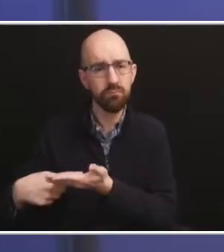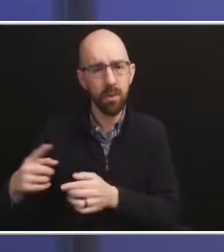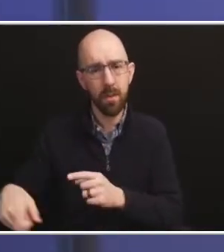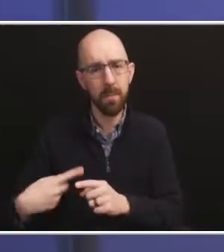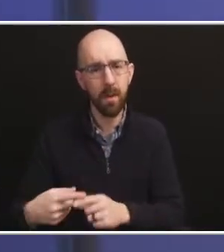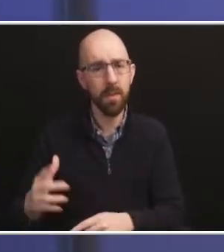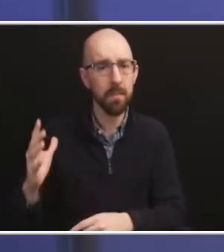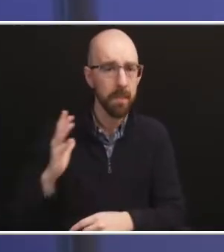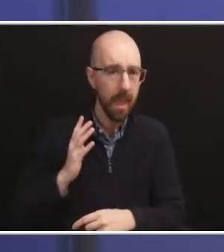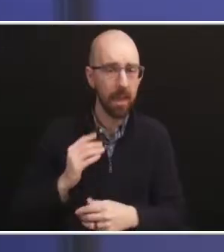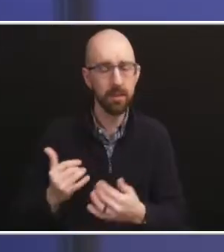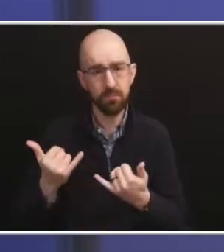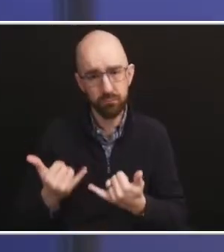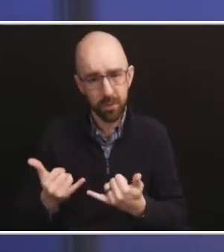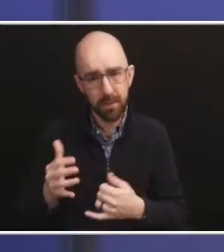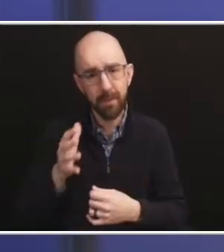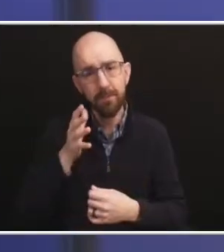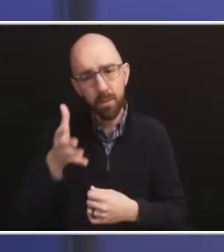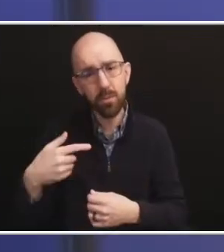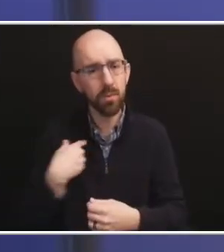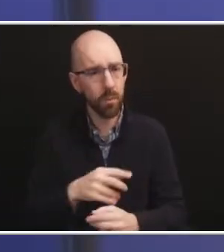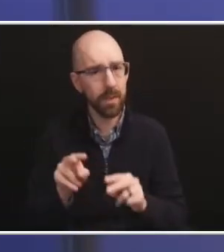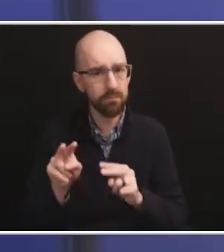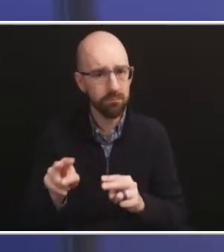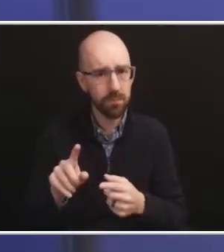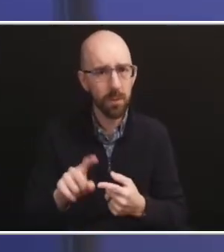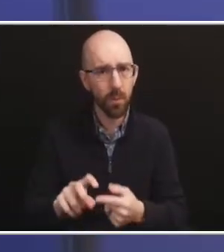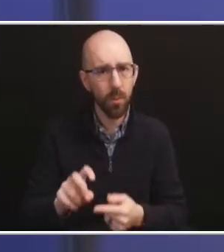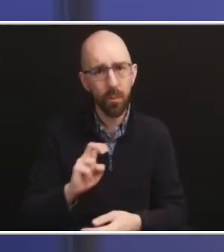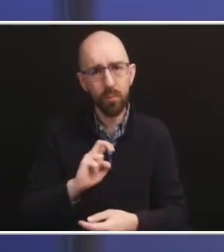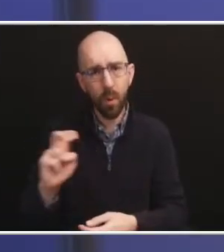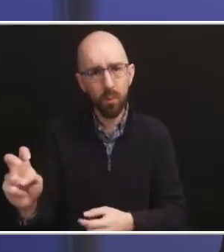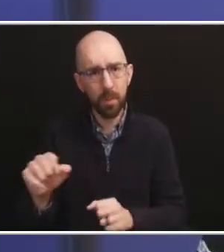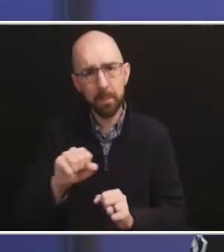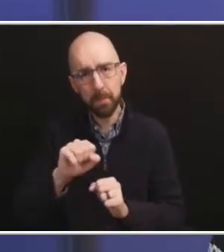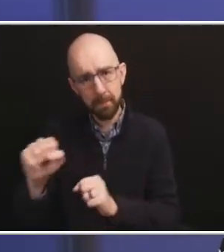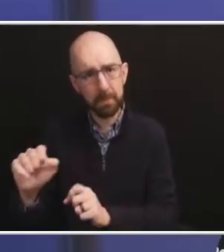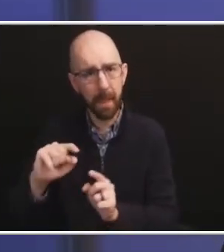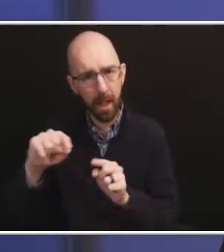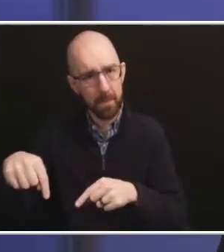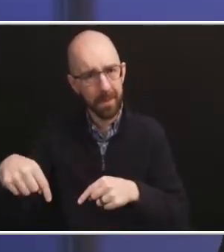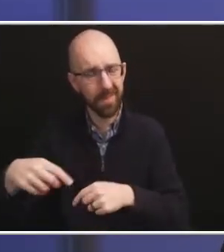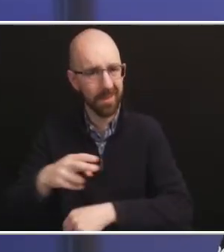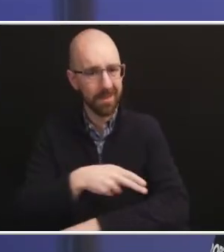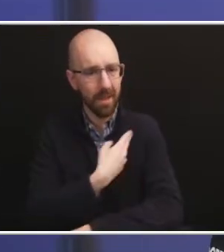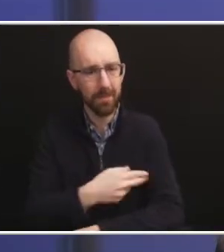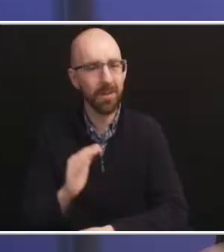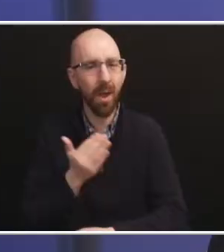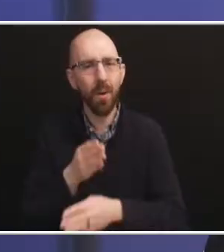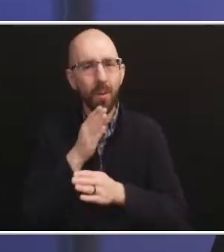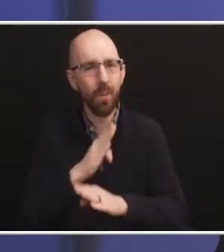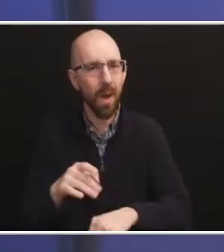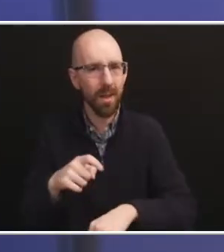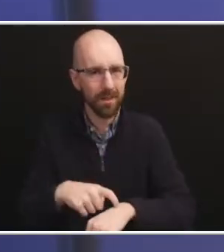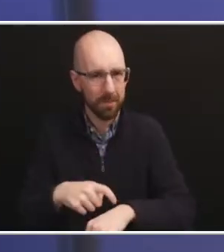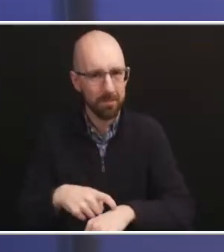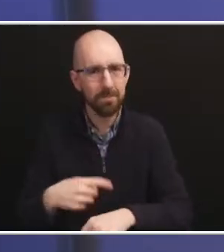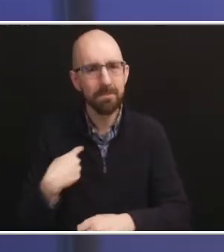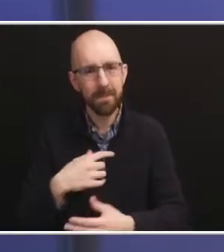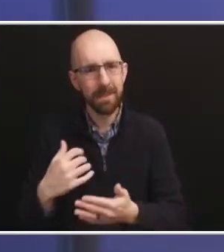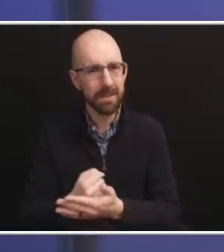and the future. So we look forward to the road trips coming up here. So it's our quiet time, and we get to talk,